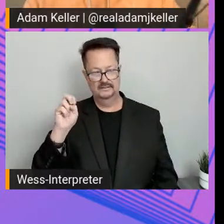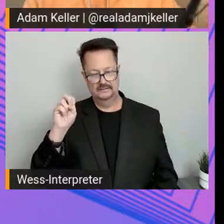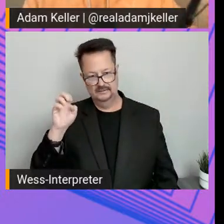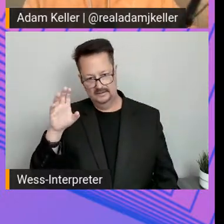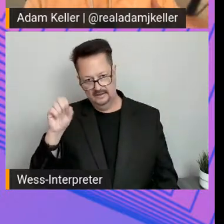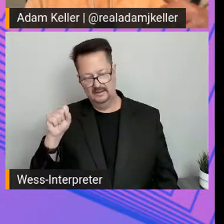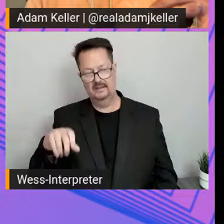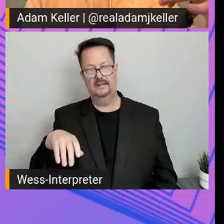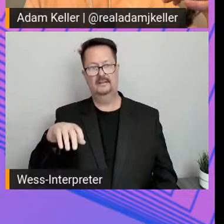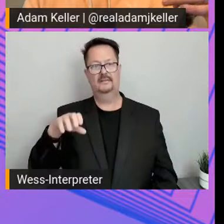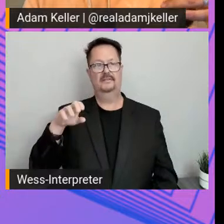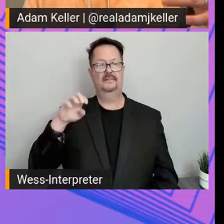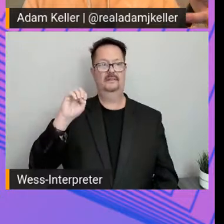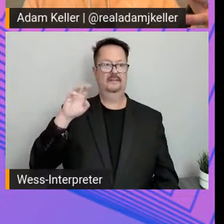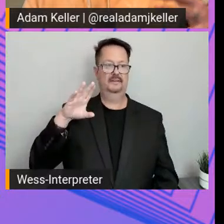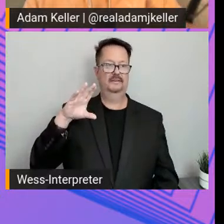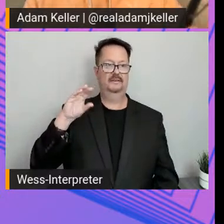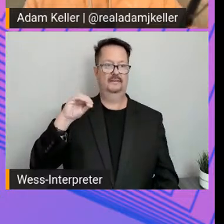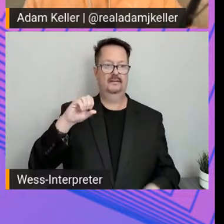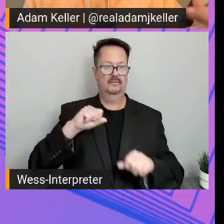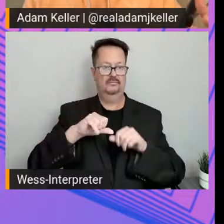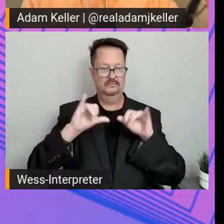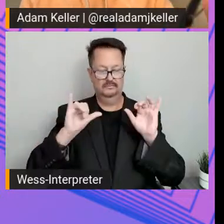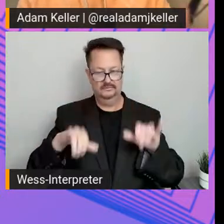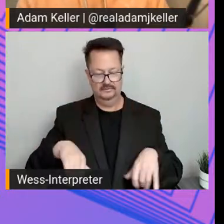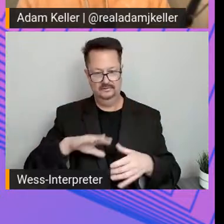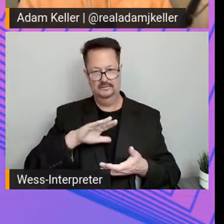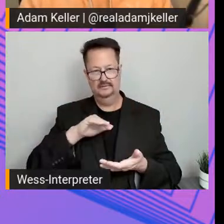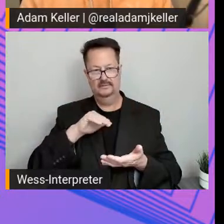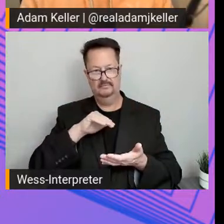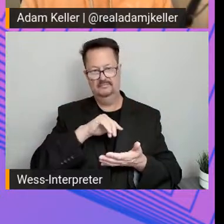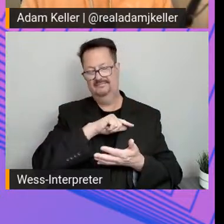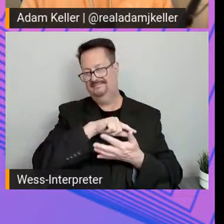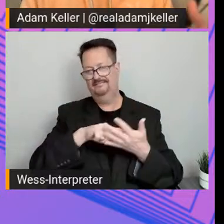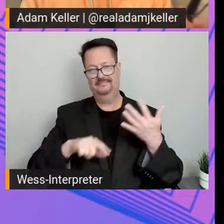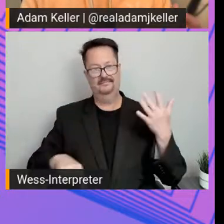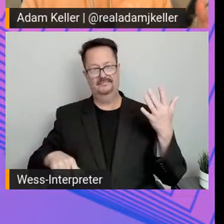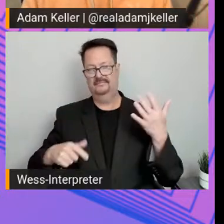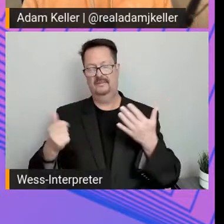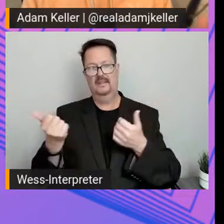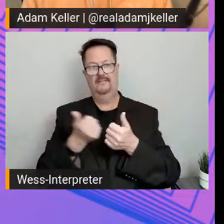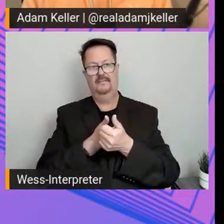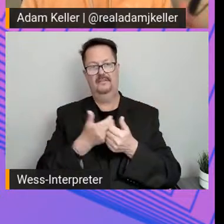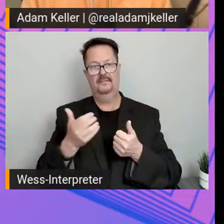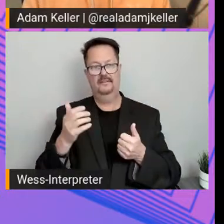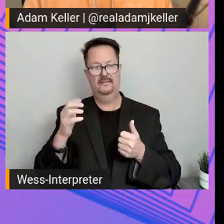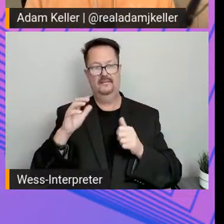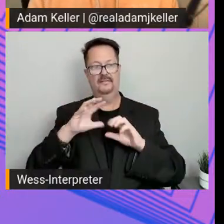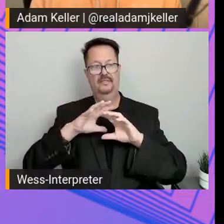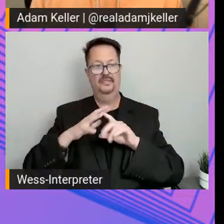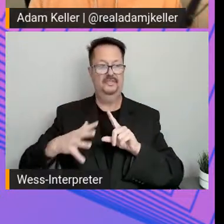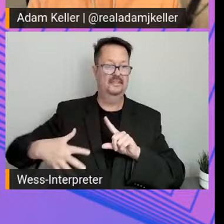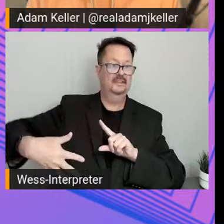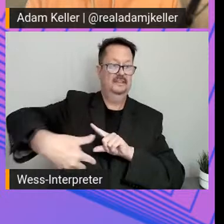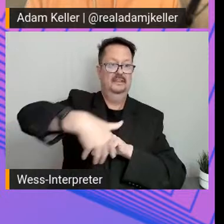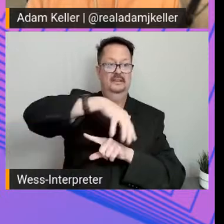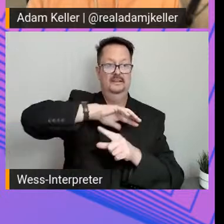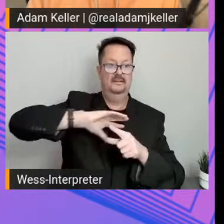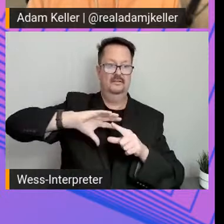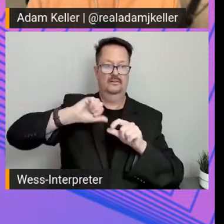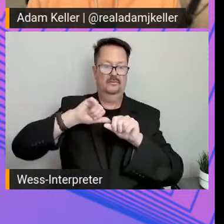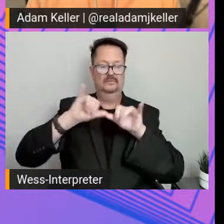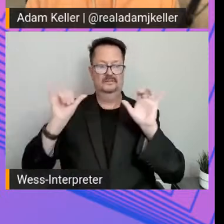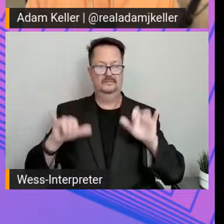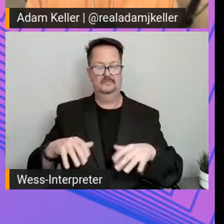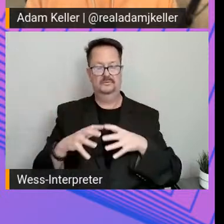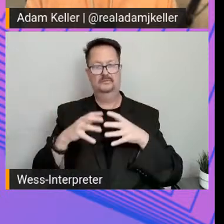container ecosystem, and really everything that goes into it. The ecosystem is so large, there's so much to talk about. And